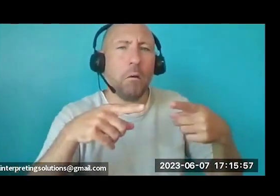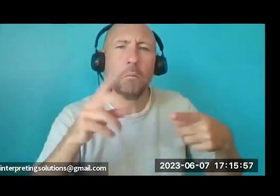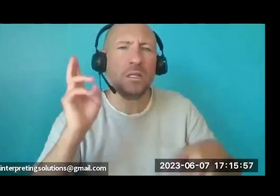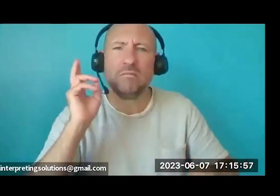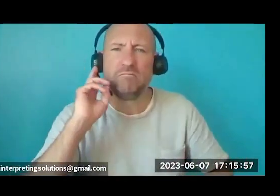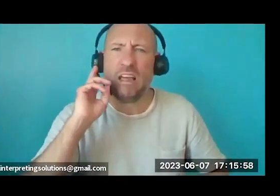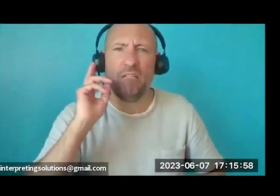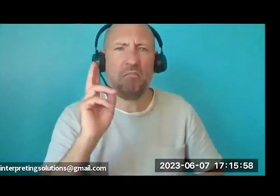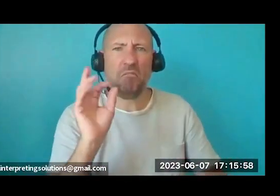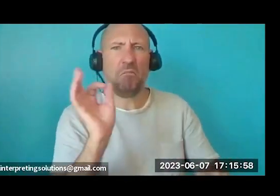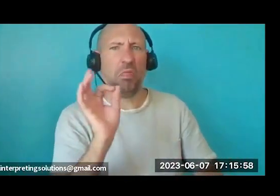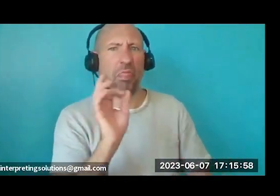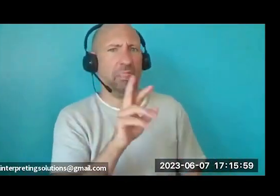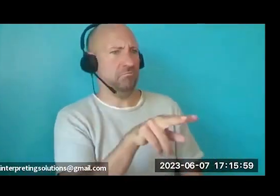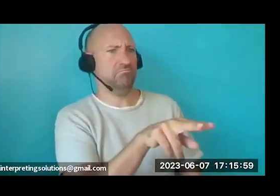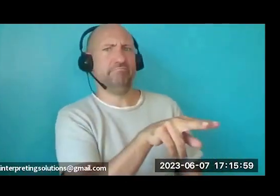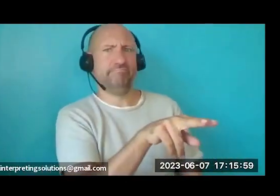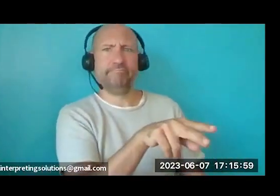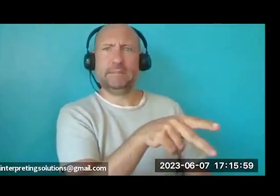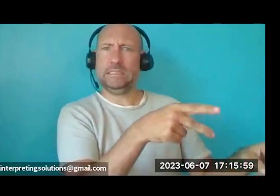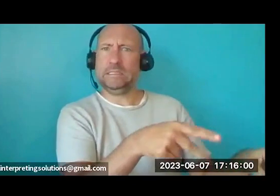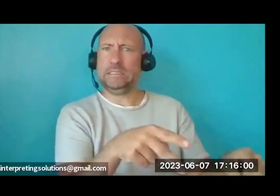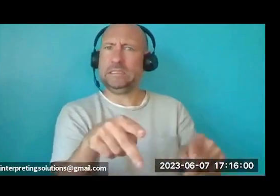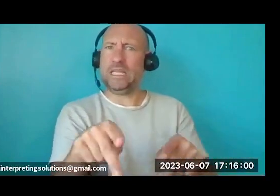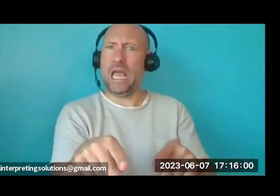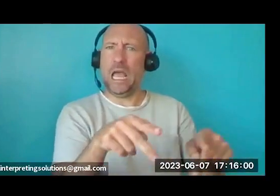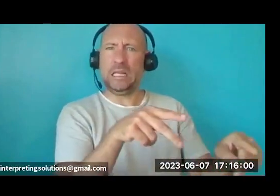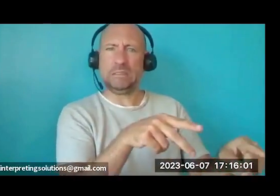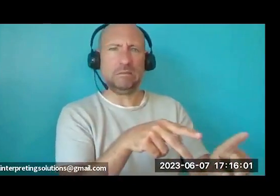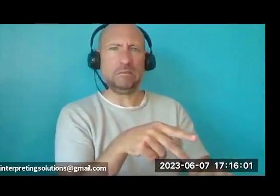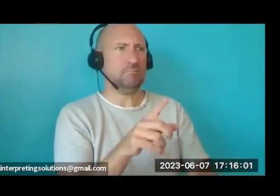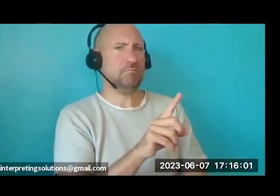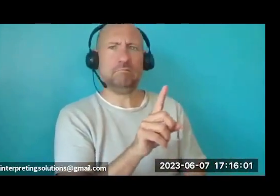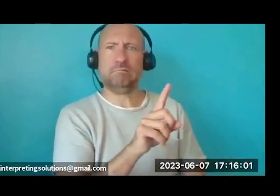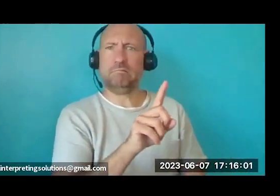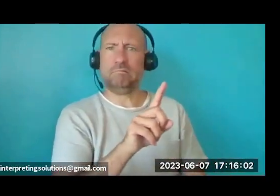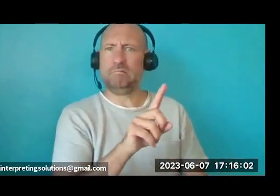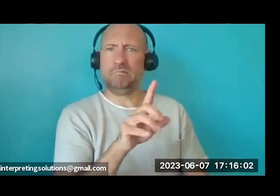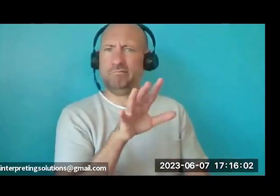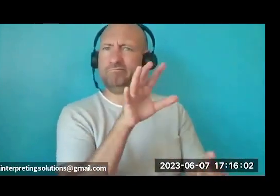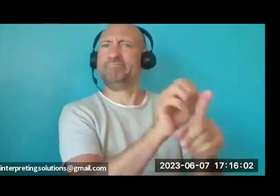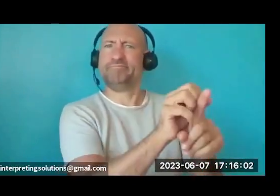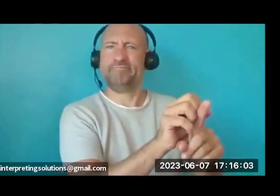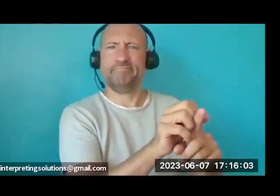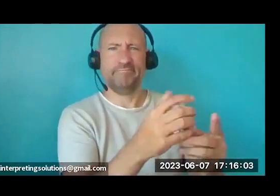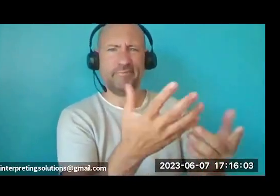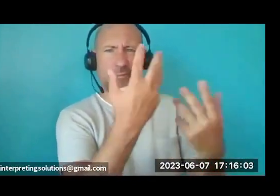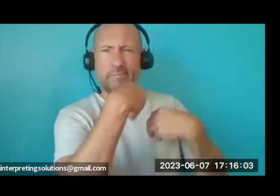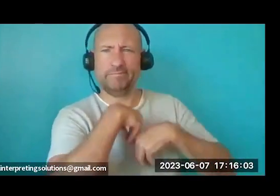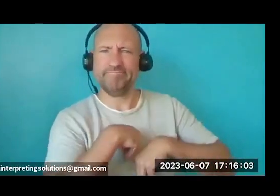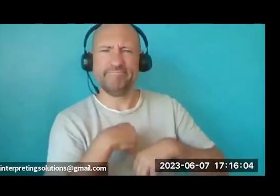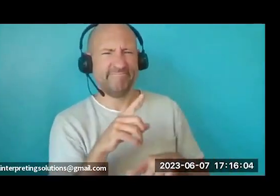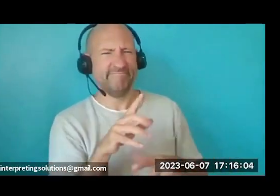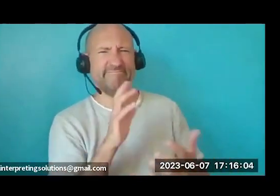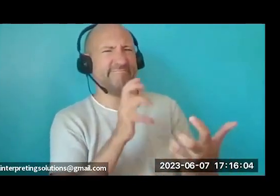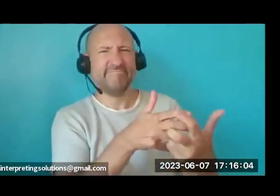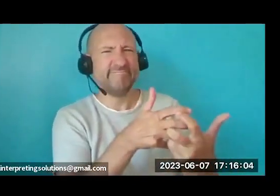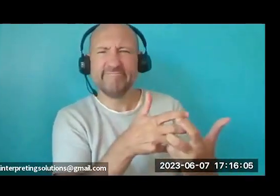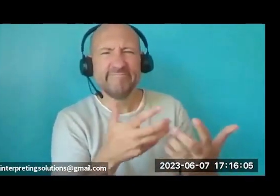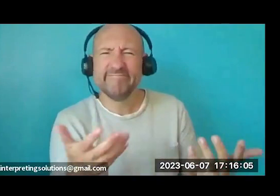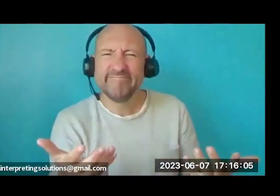few visual elements to make the experience sustainable. So it is accessible, but is it also suitable? If we